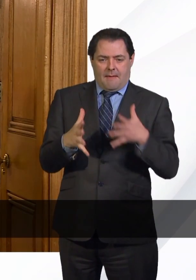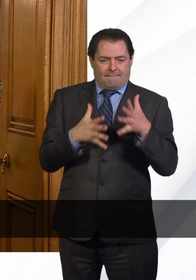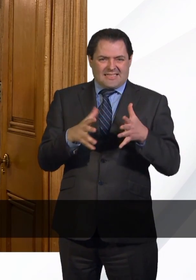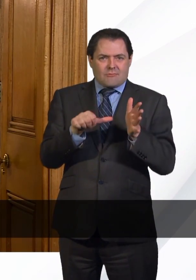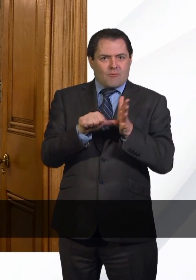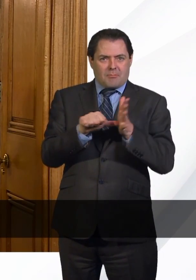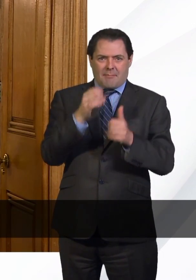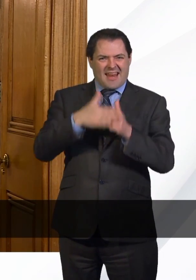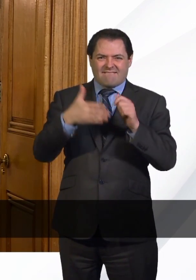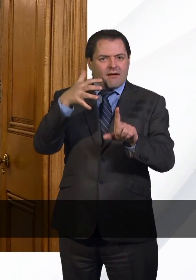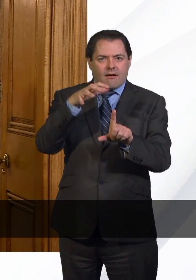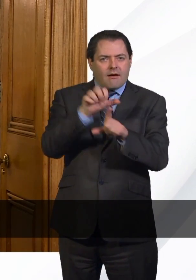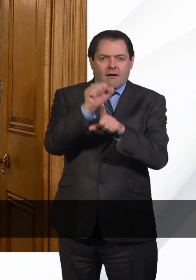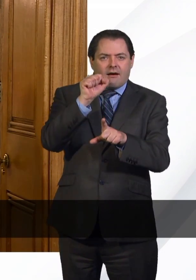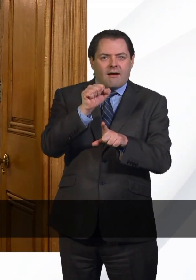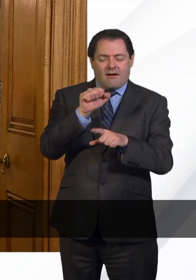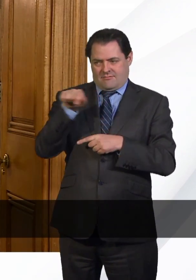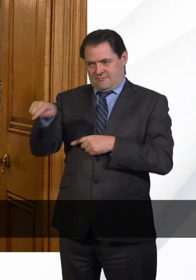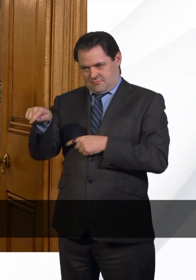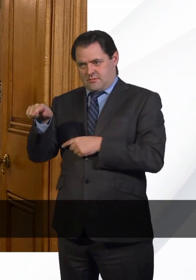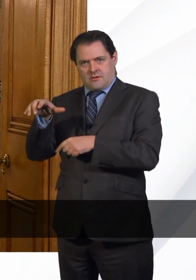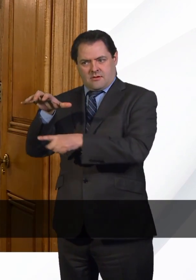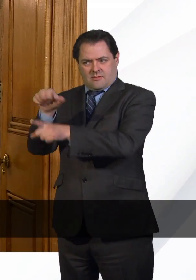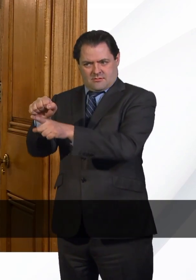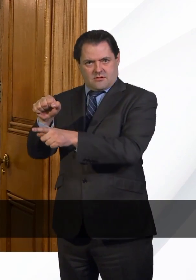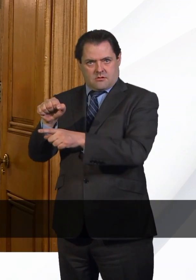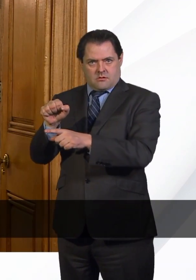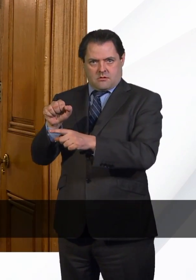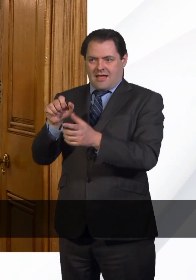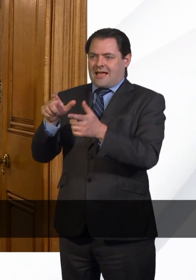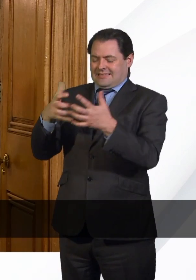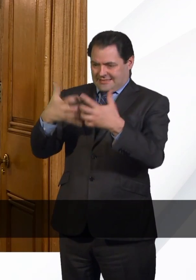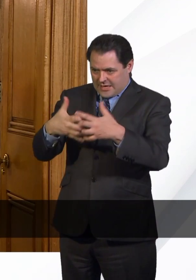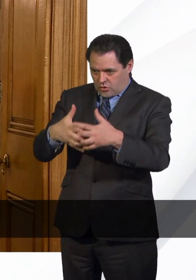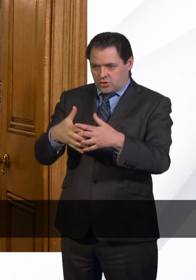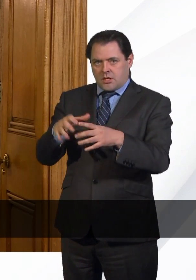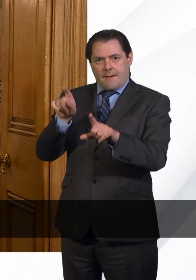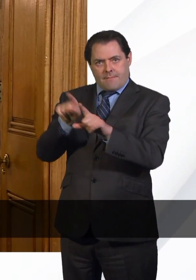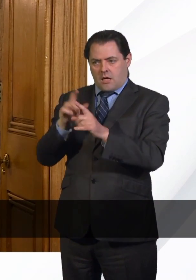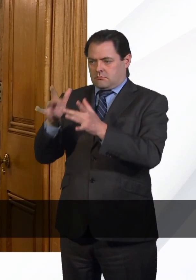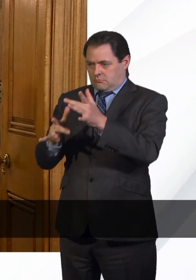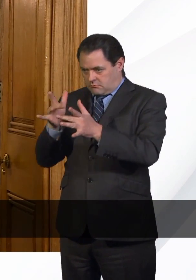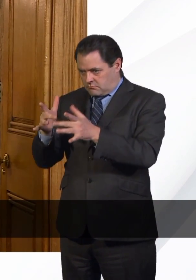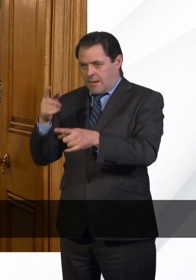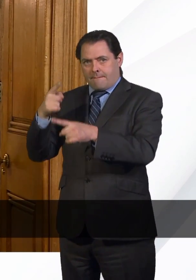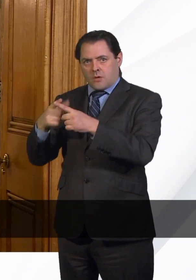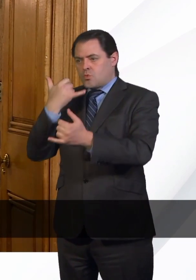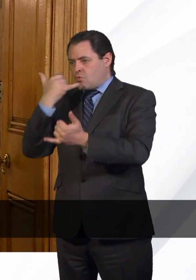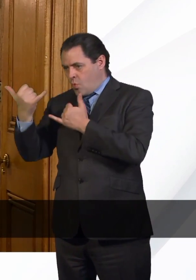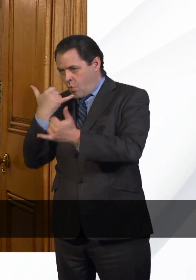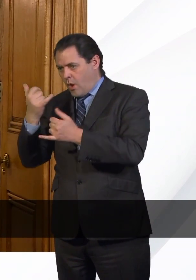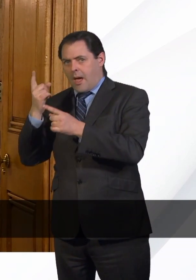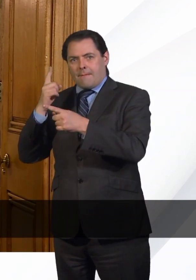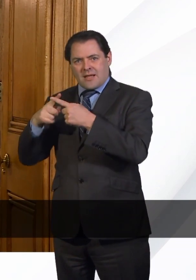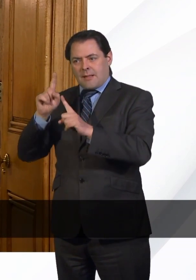challenges, rather than testing it somewhere where you've got to have the technology, but you've got to have the human contact